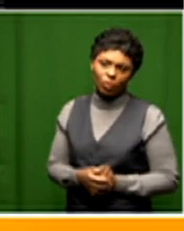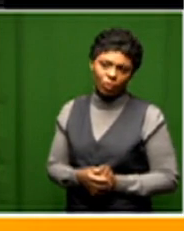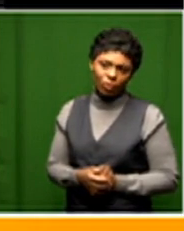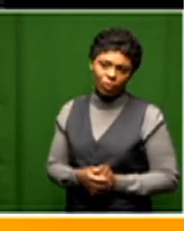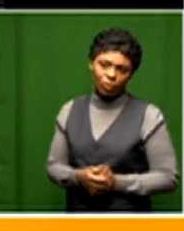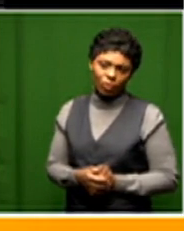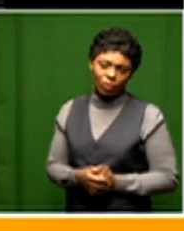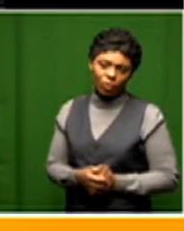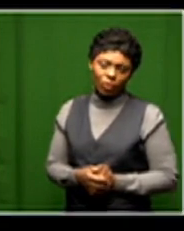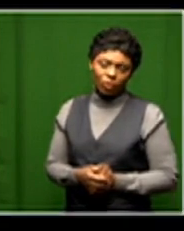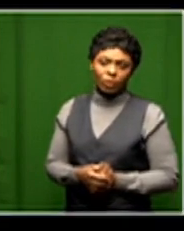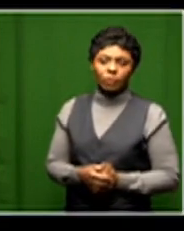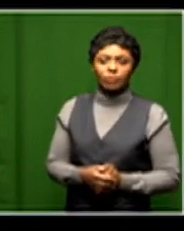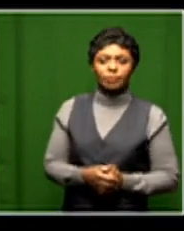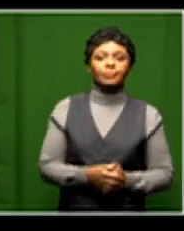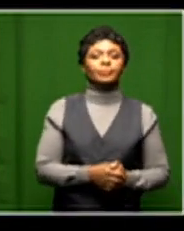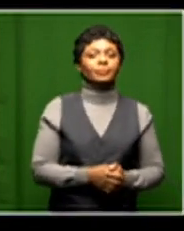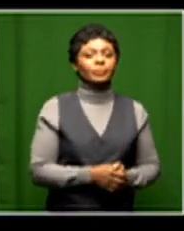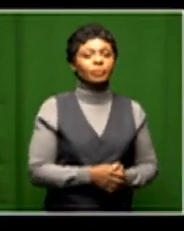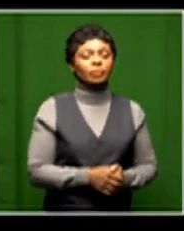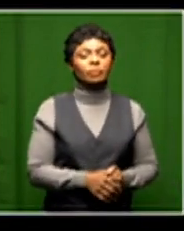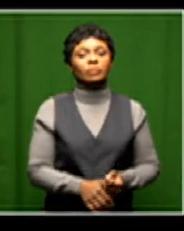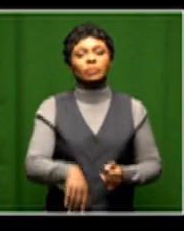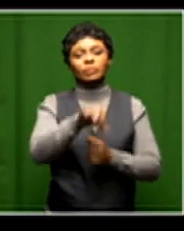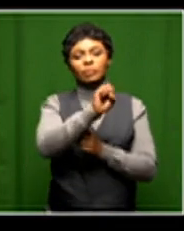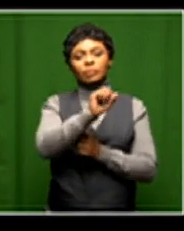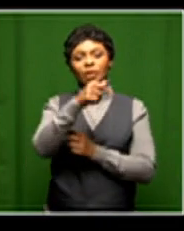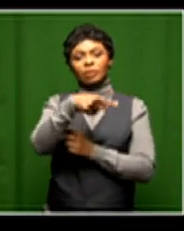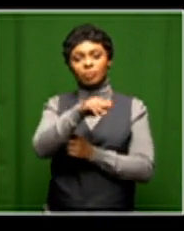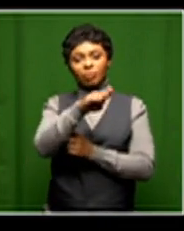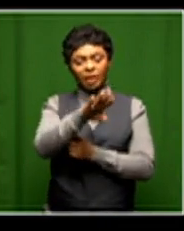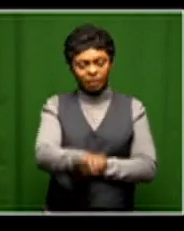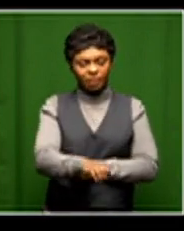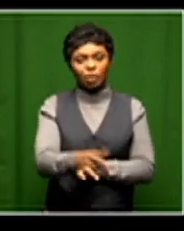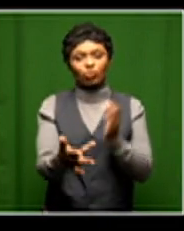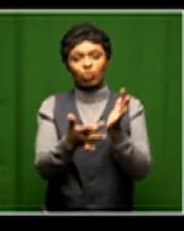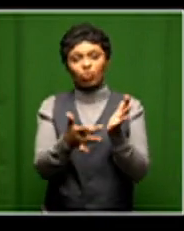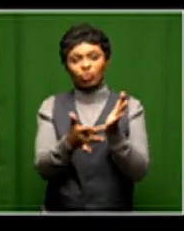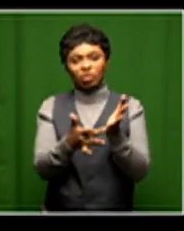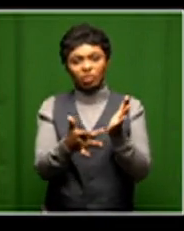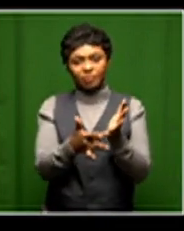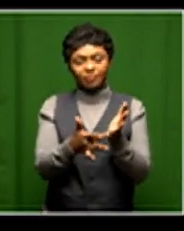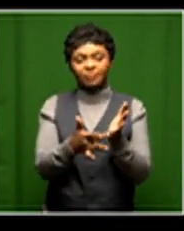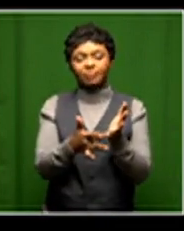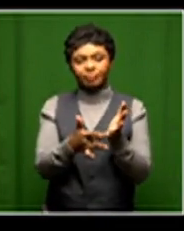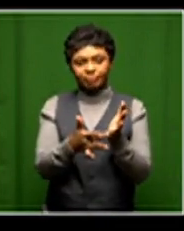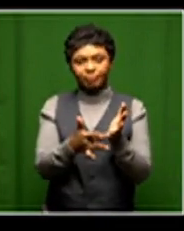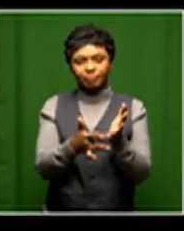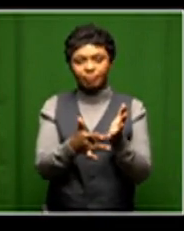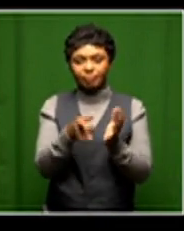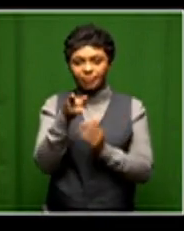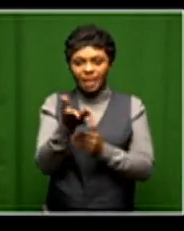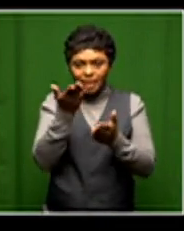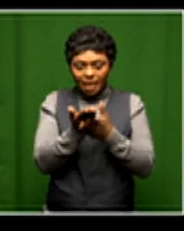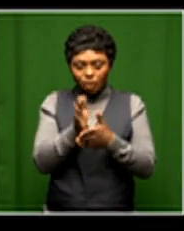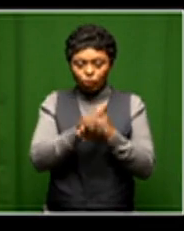You see, space technology allows to check the soil. It